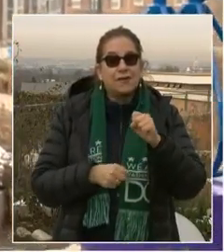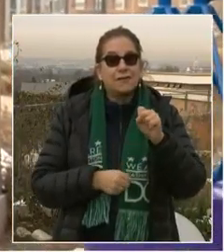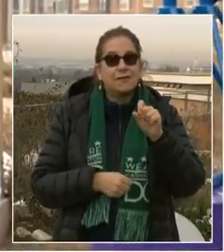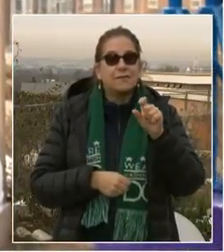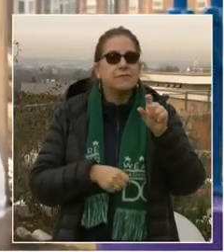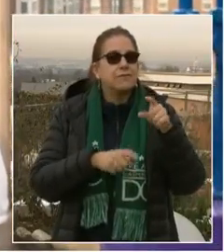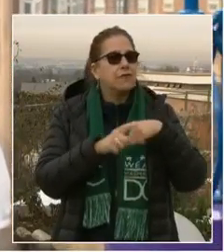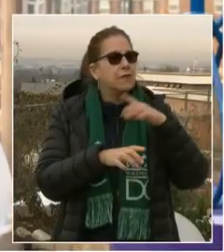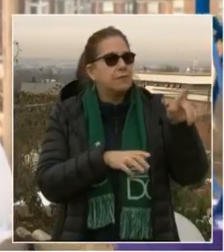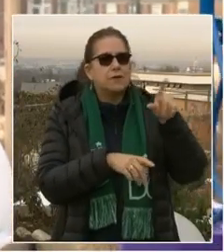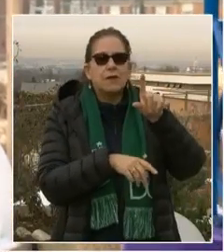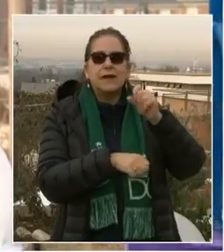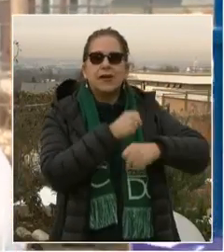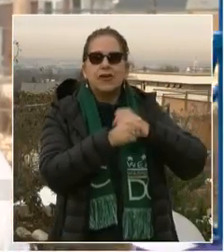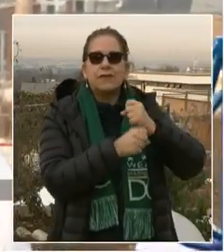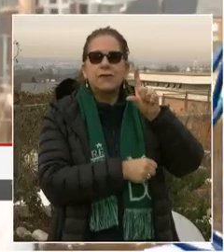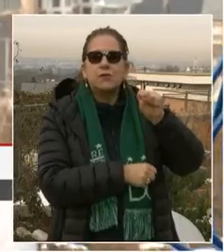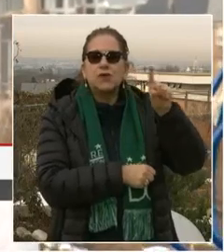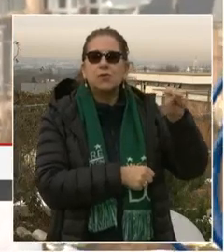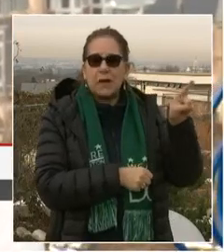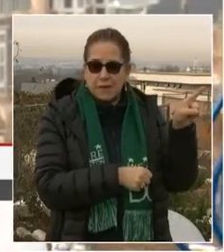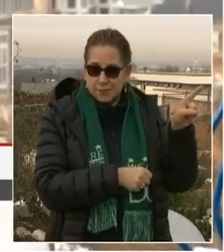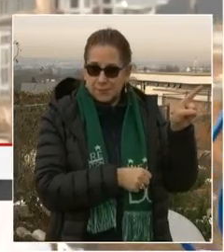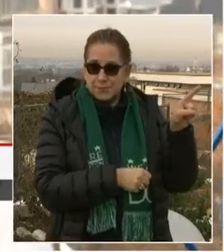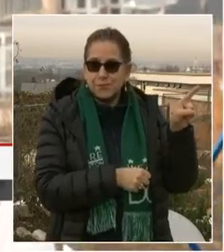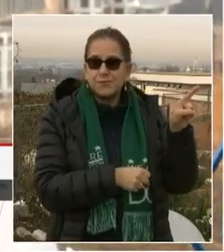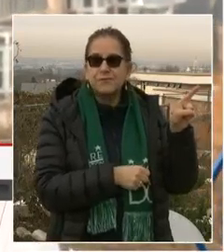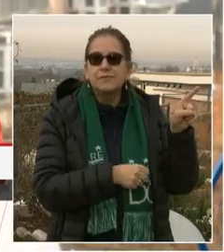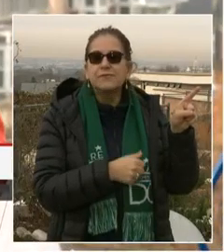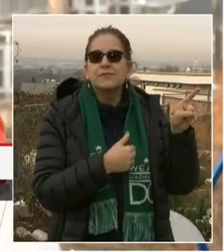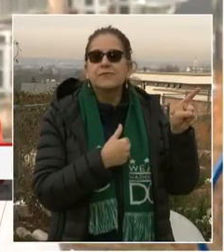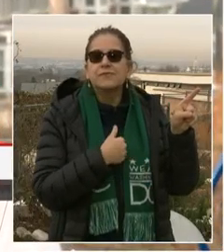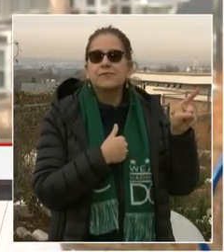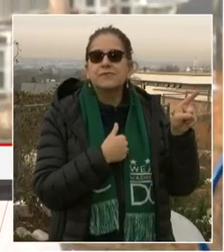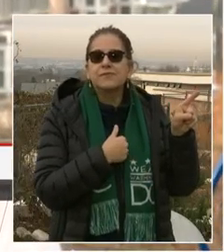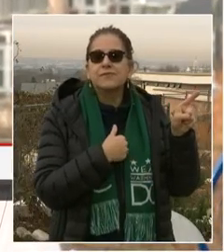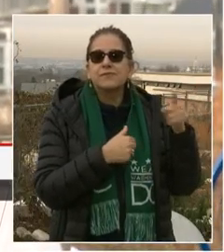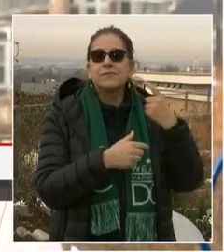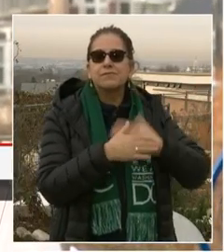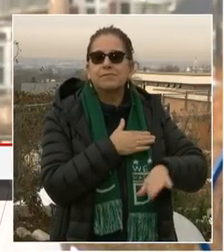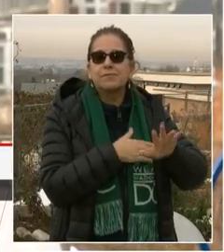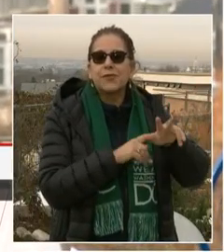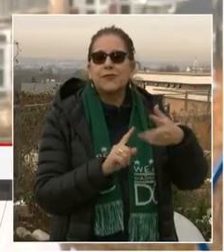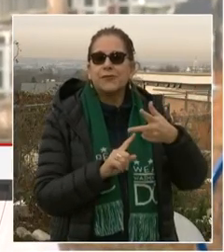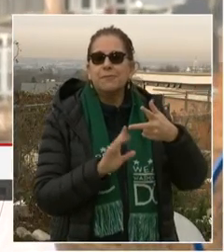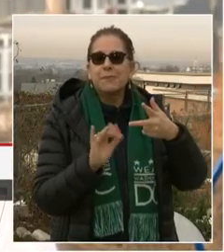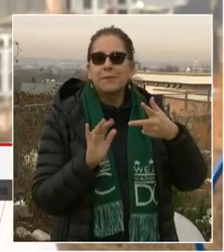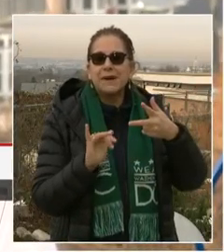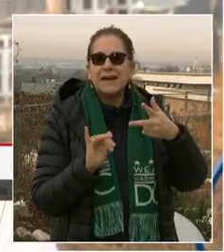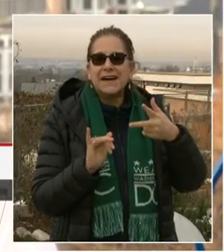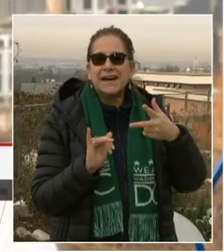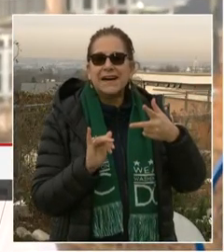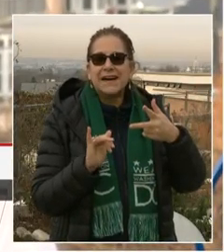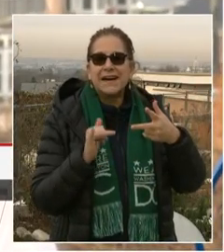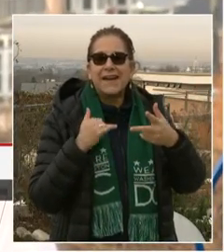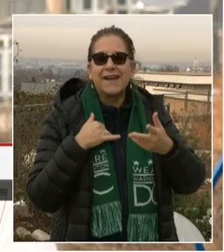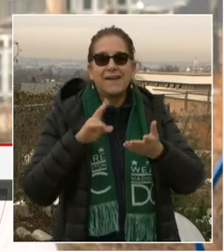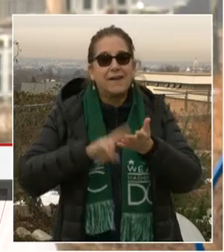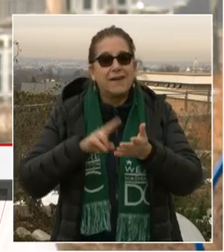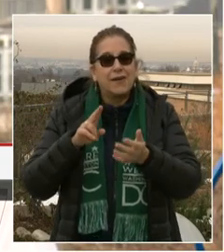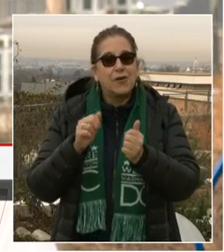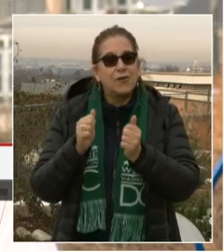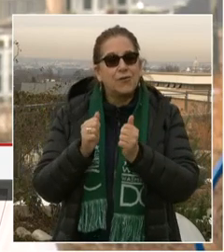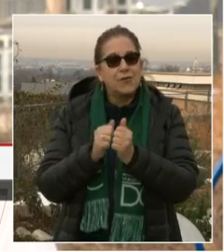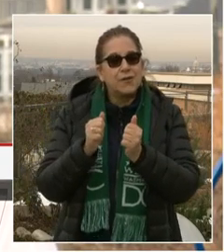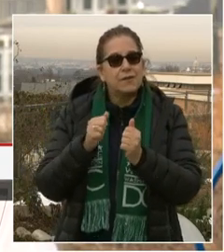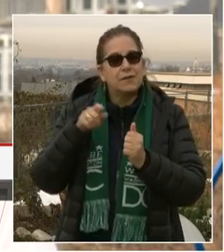child, managing in a salon, and closing on my first home. I was excited to begin a new chapter of my life